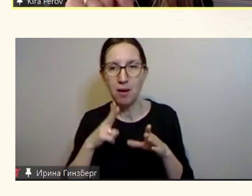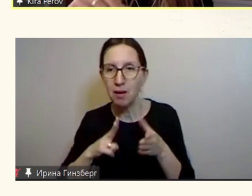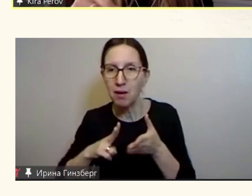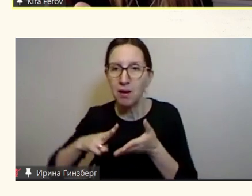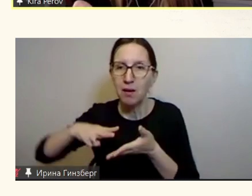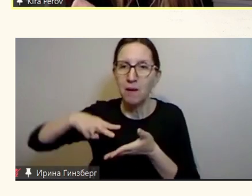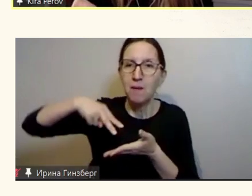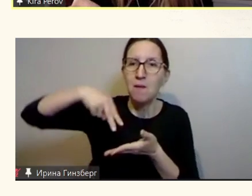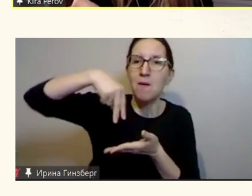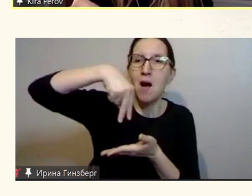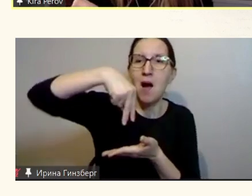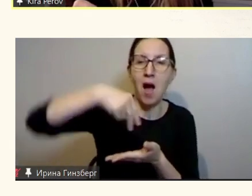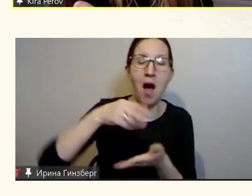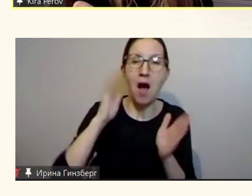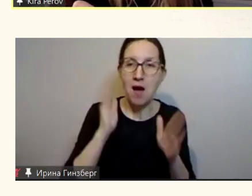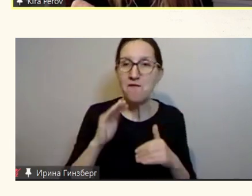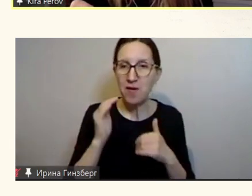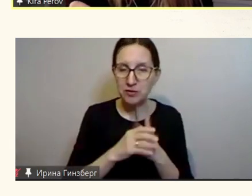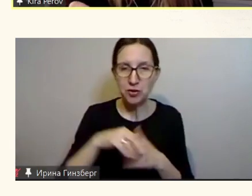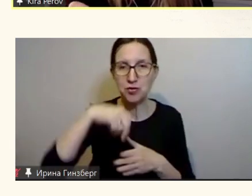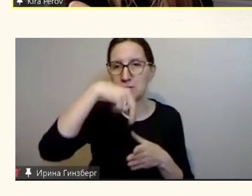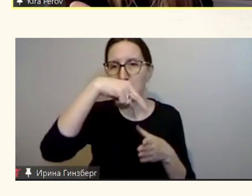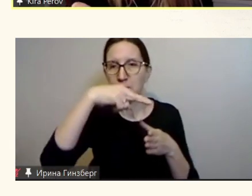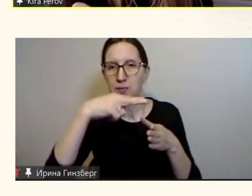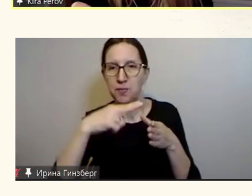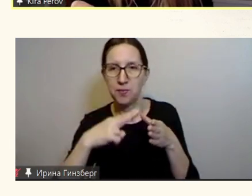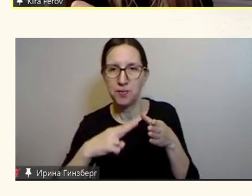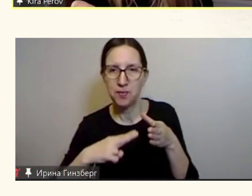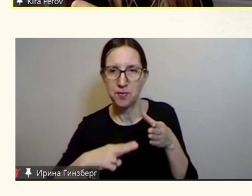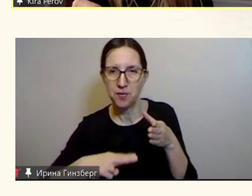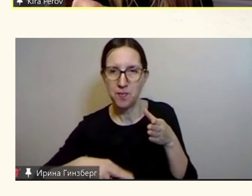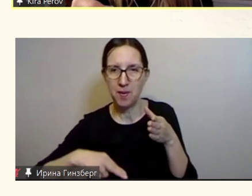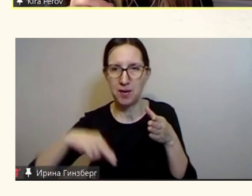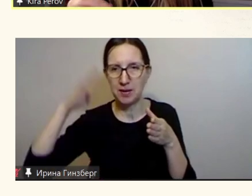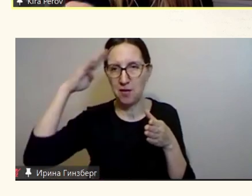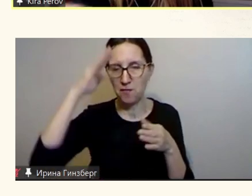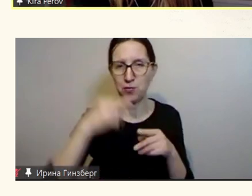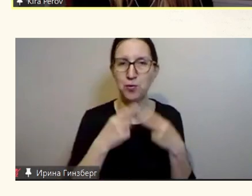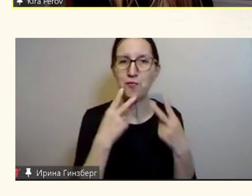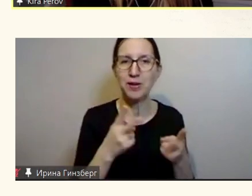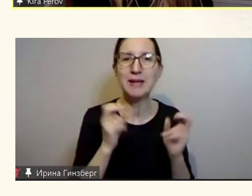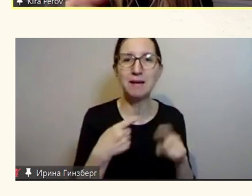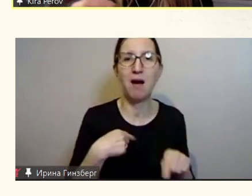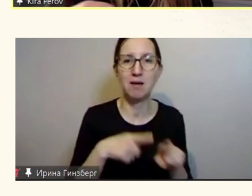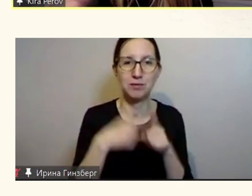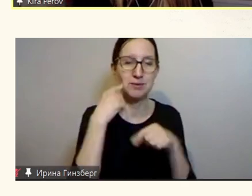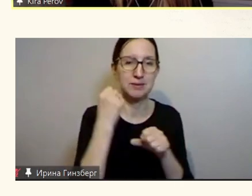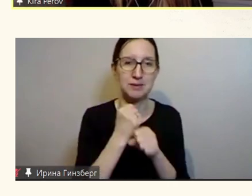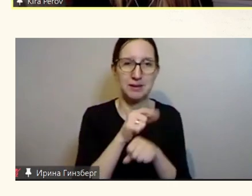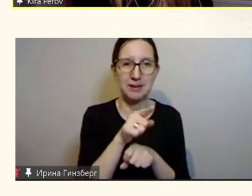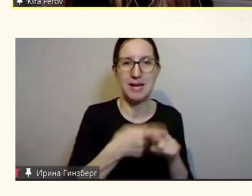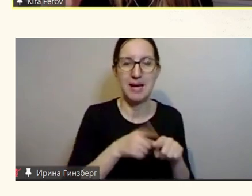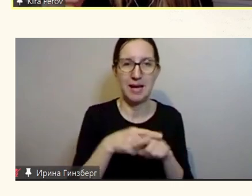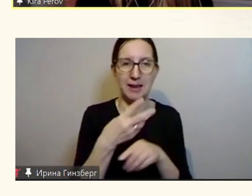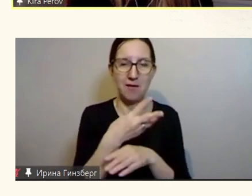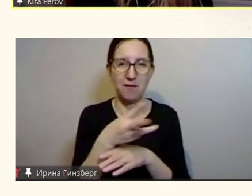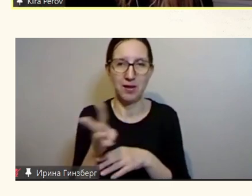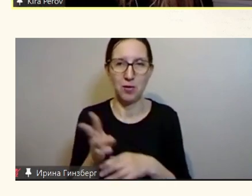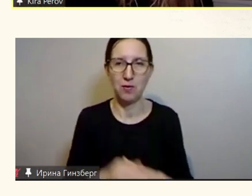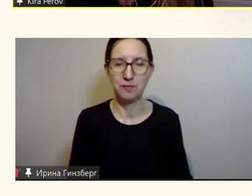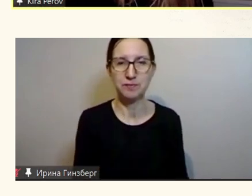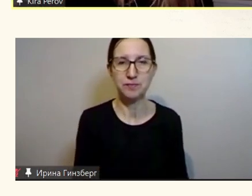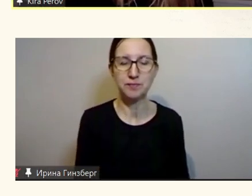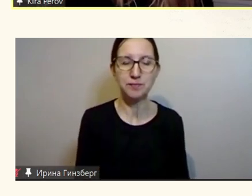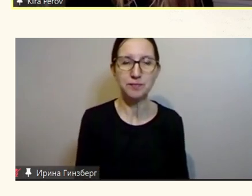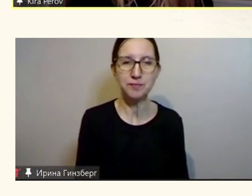this is how it was done. So she's waiting and waiting and holding on, and then when everything's